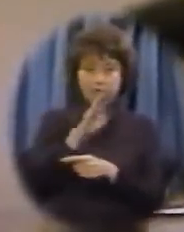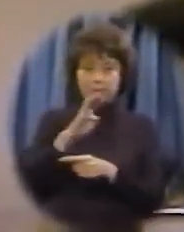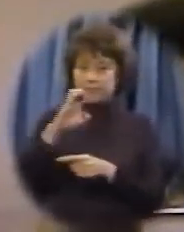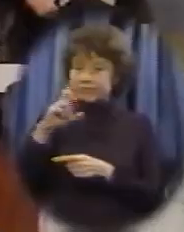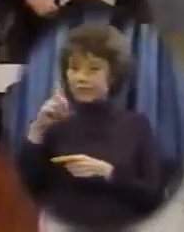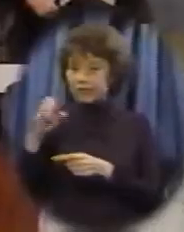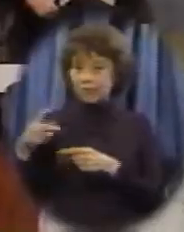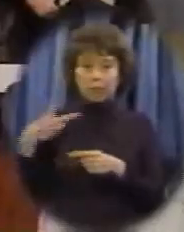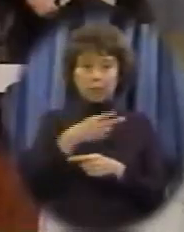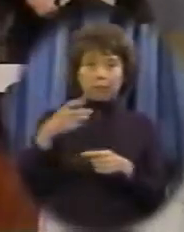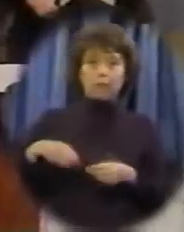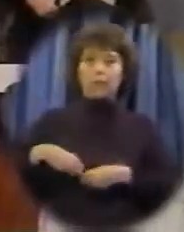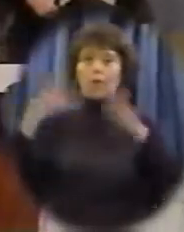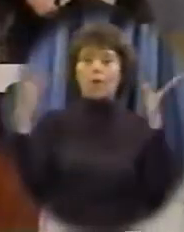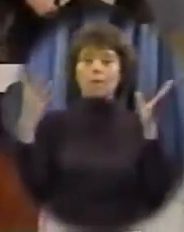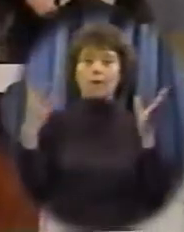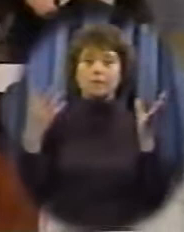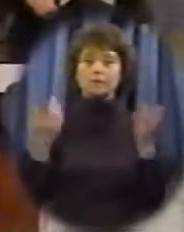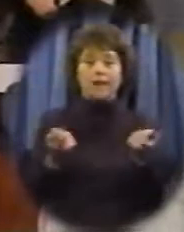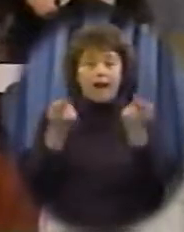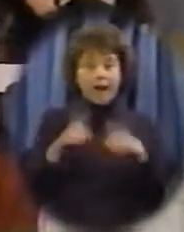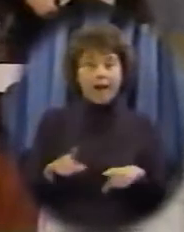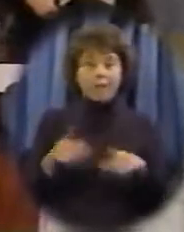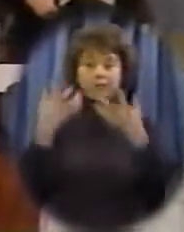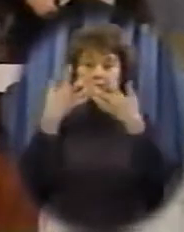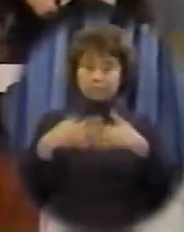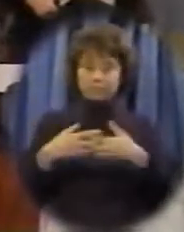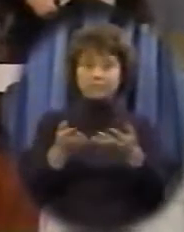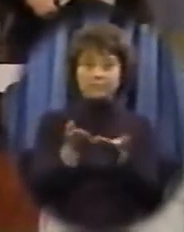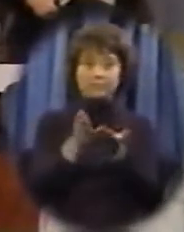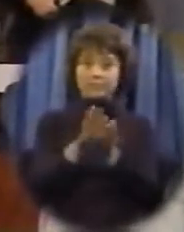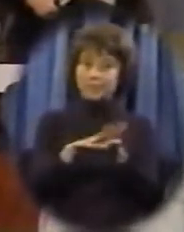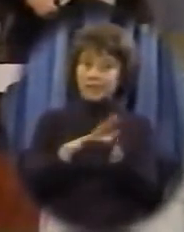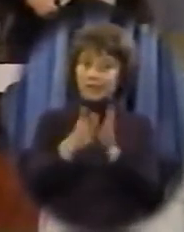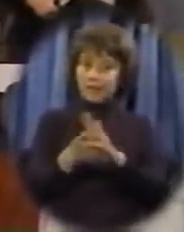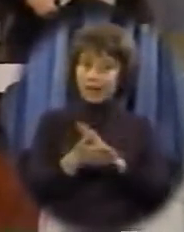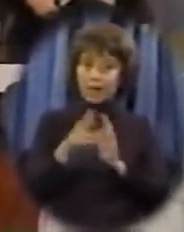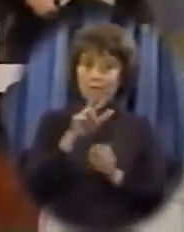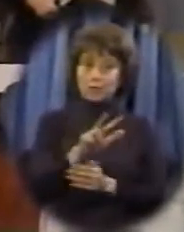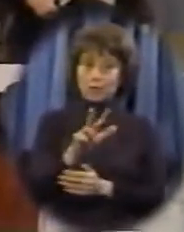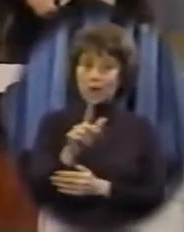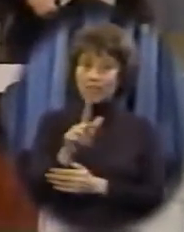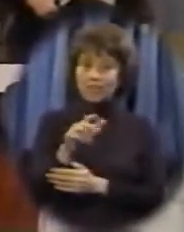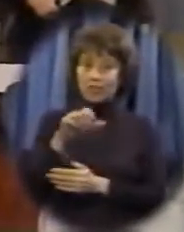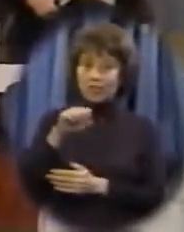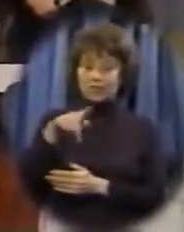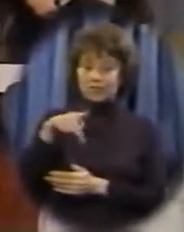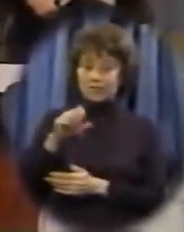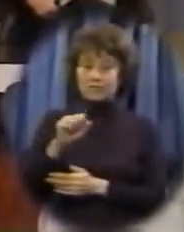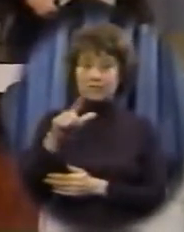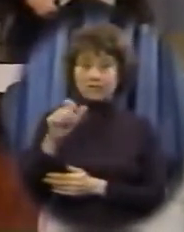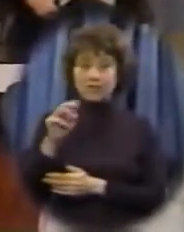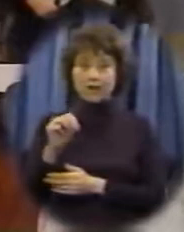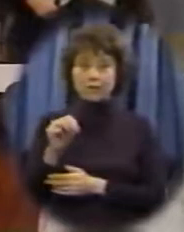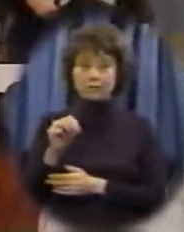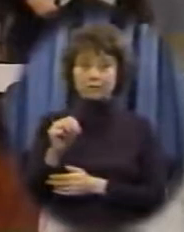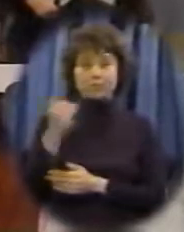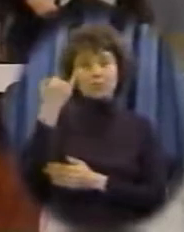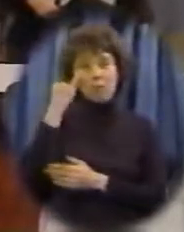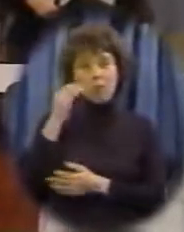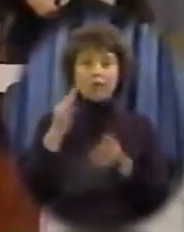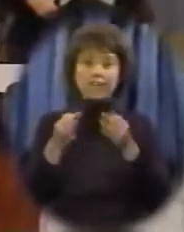Psalm. Or I would take this watch with all of its intricate mechanism and say, back of this intelligent creation, there was no creator. Back of